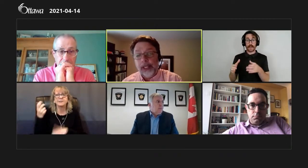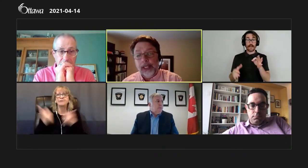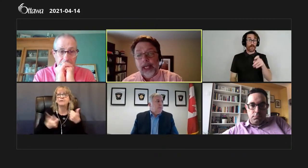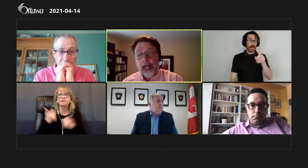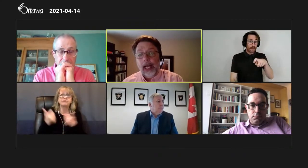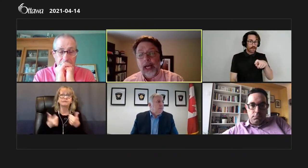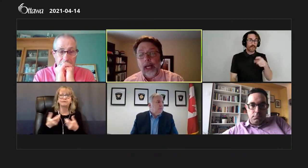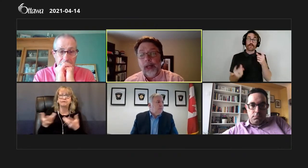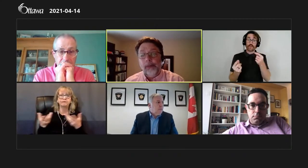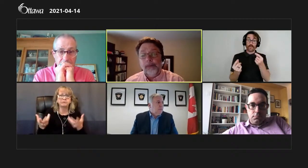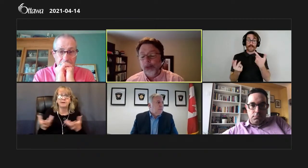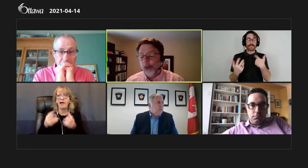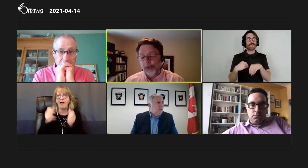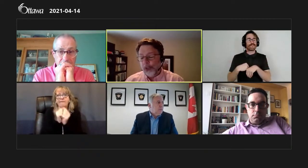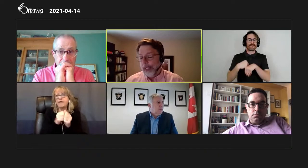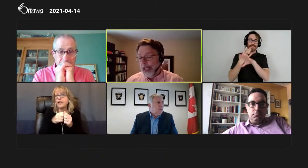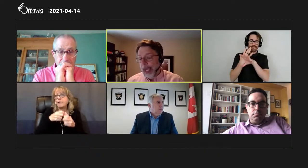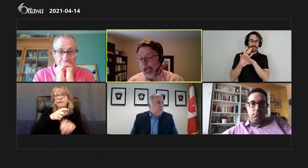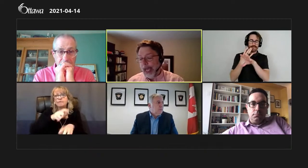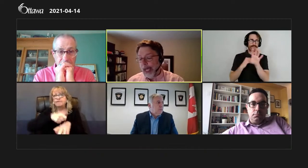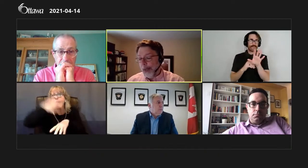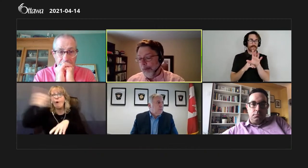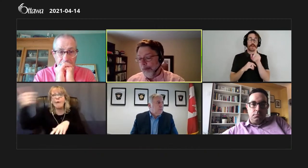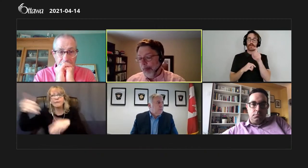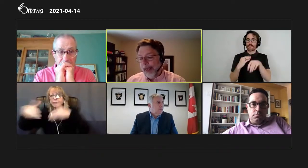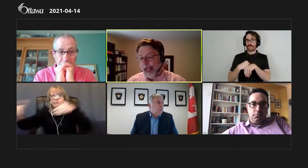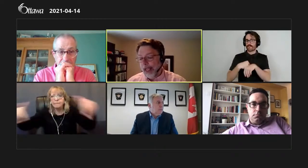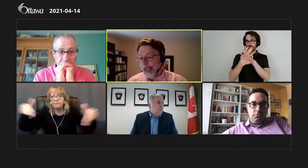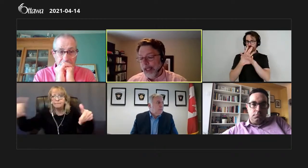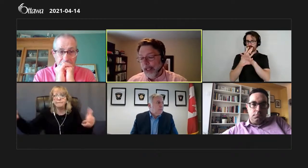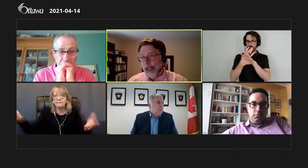virtually. Virtually.